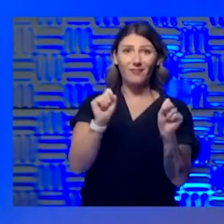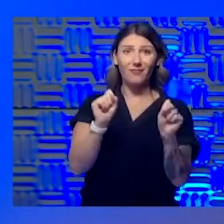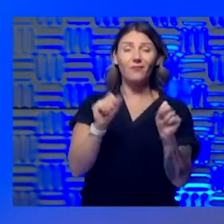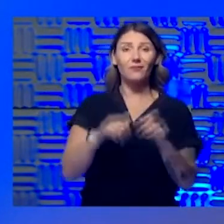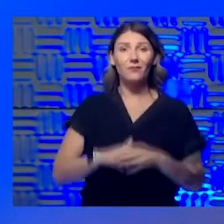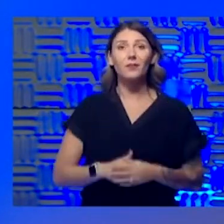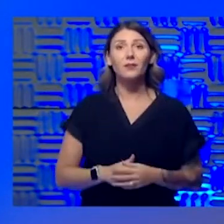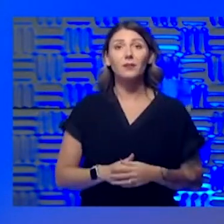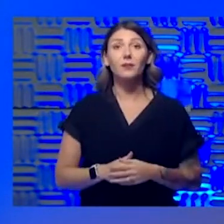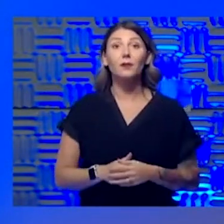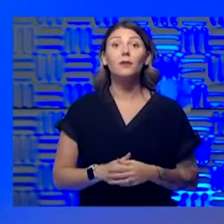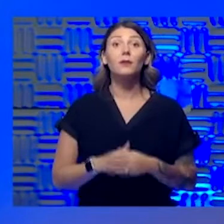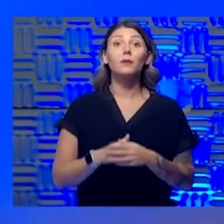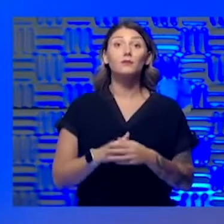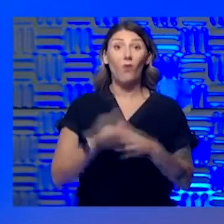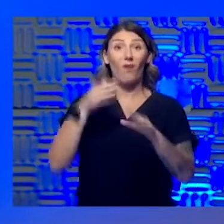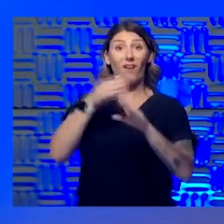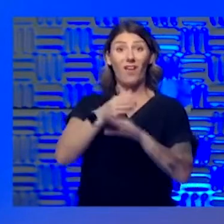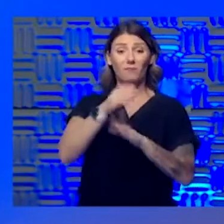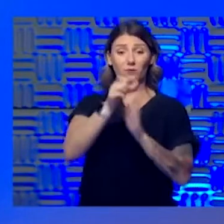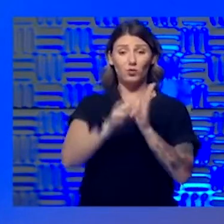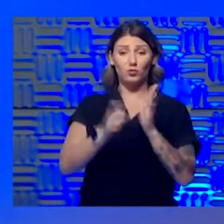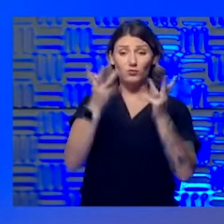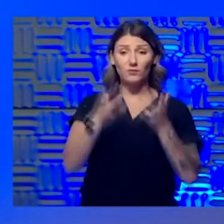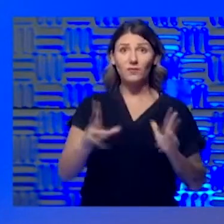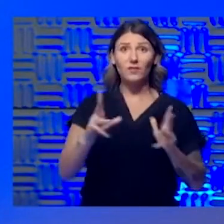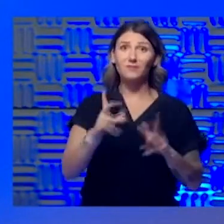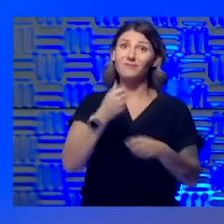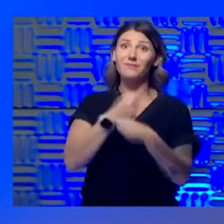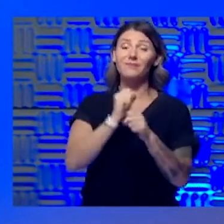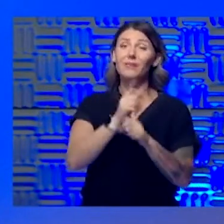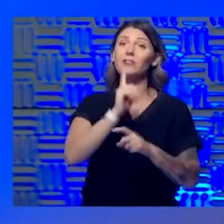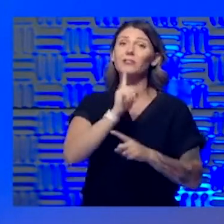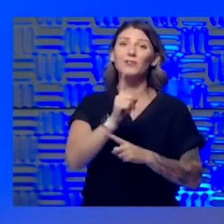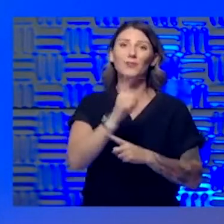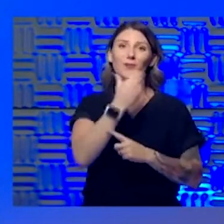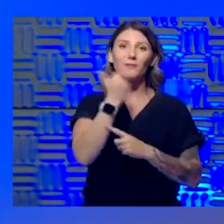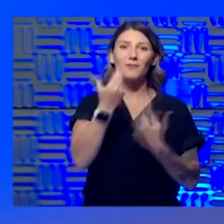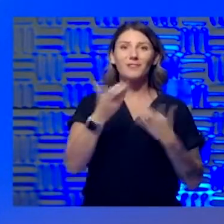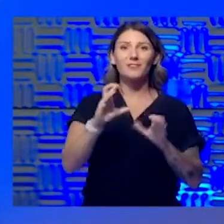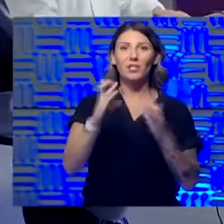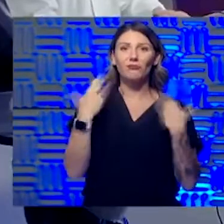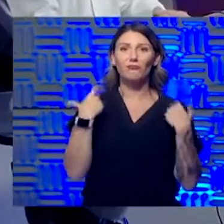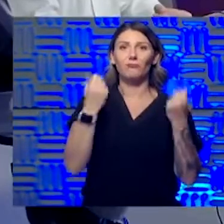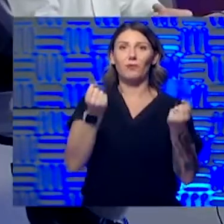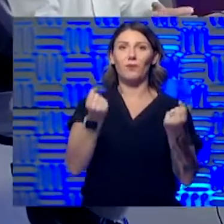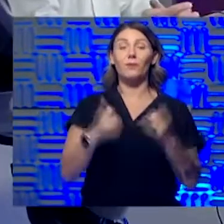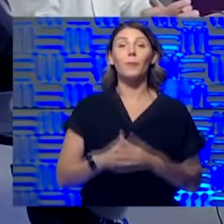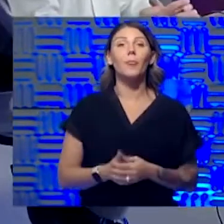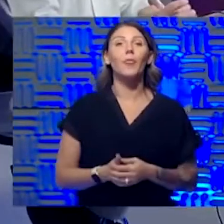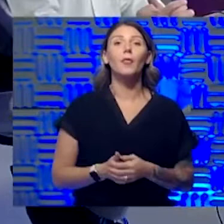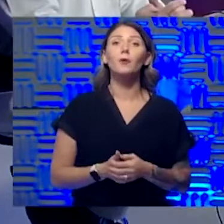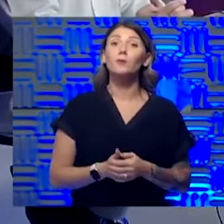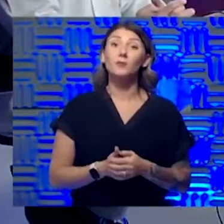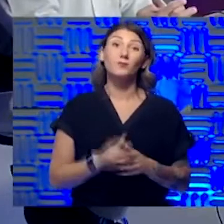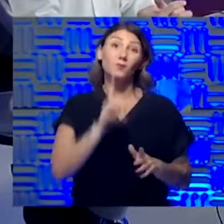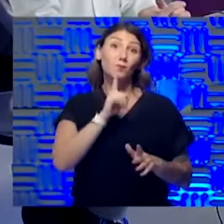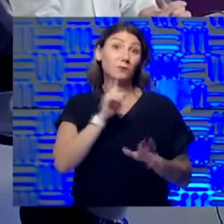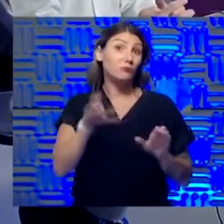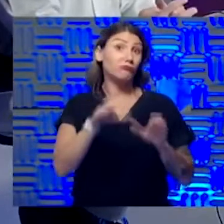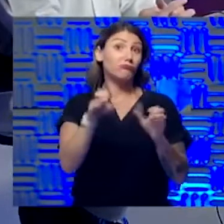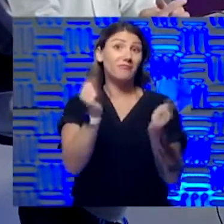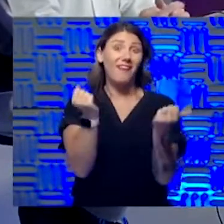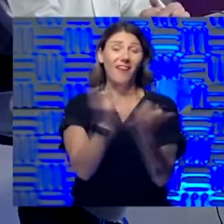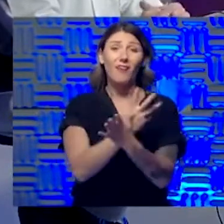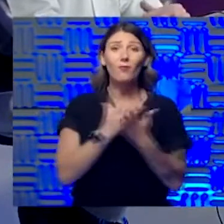that post-operatively or post-procedure, you're going to have the best chance of recovery. And actually, we kind of treat everybody the same as far as those